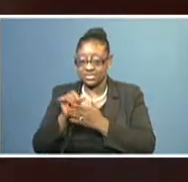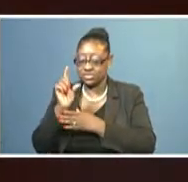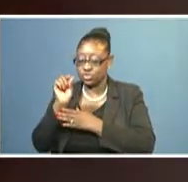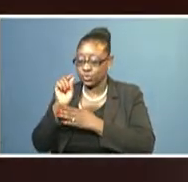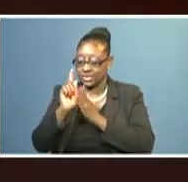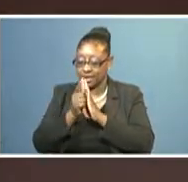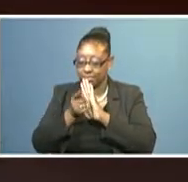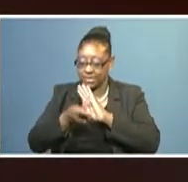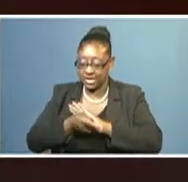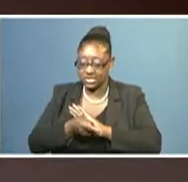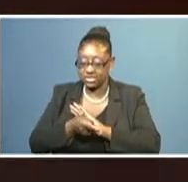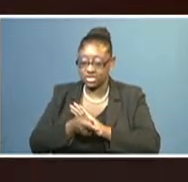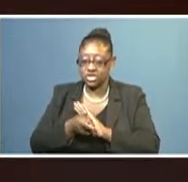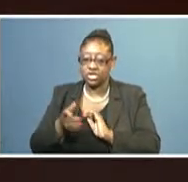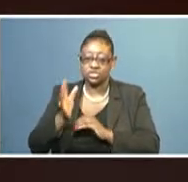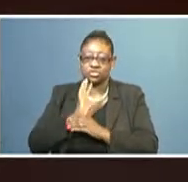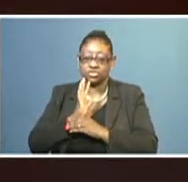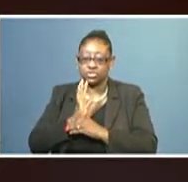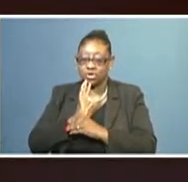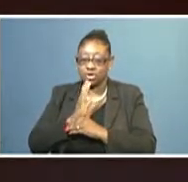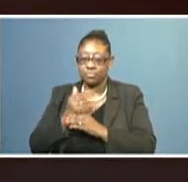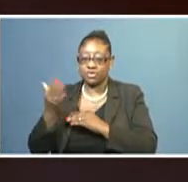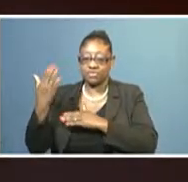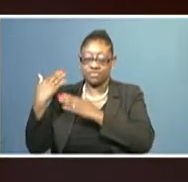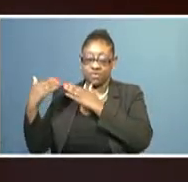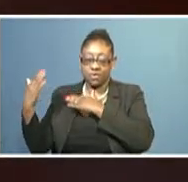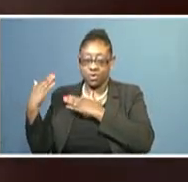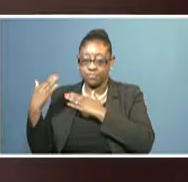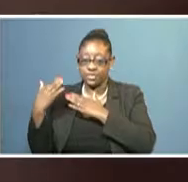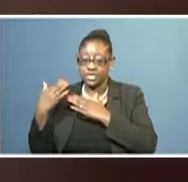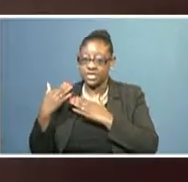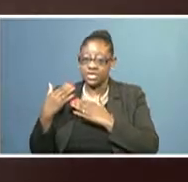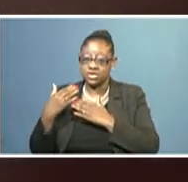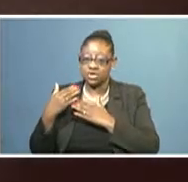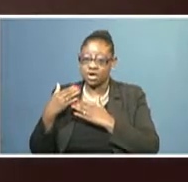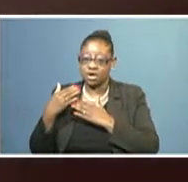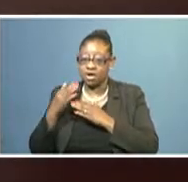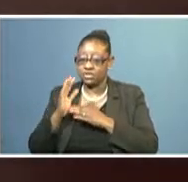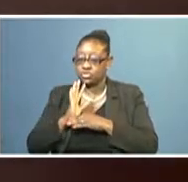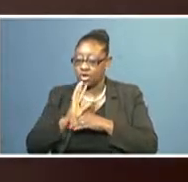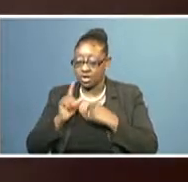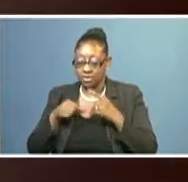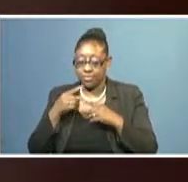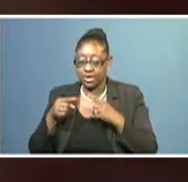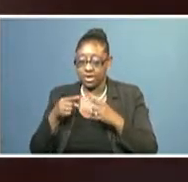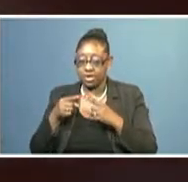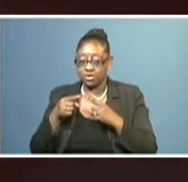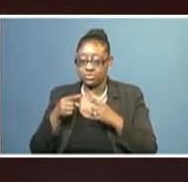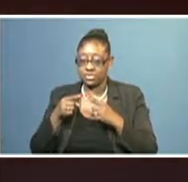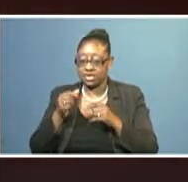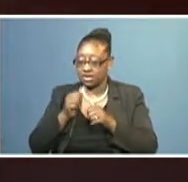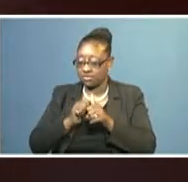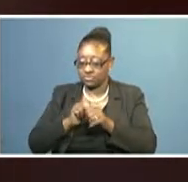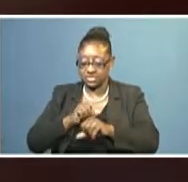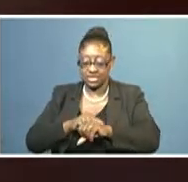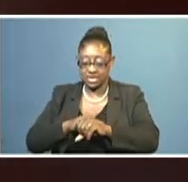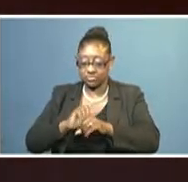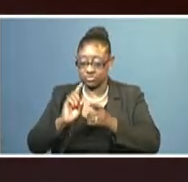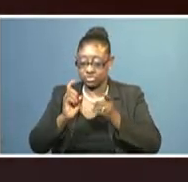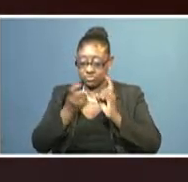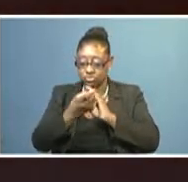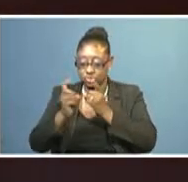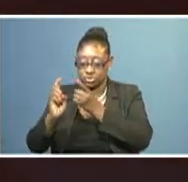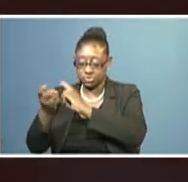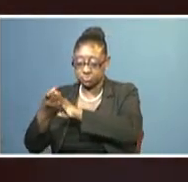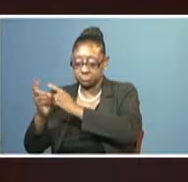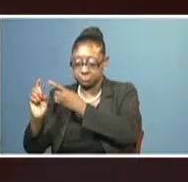minutes sharing details on social media, letting followers in on the torment that continued at every turn. And this